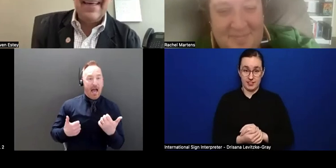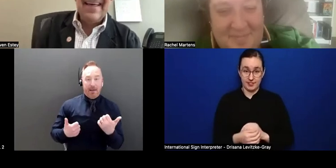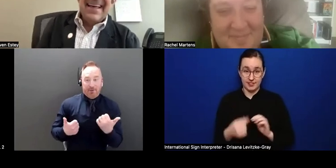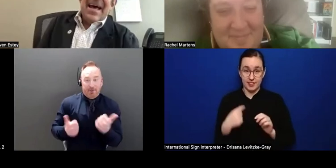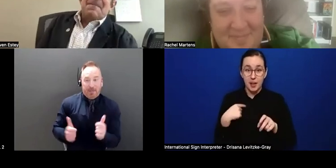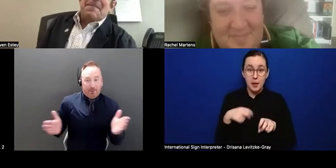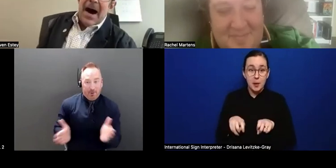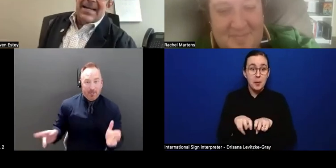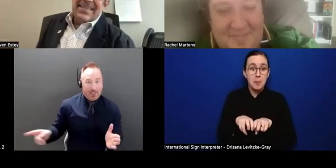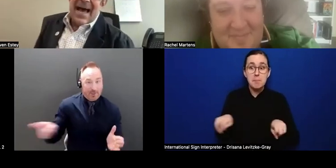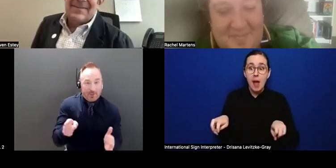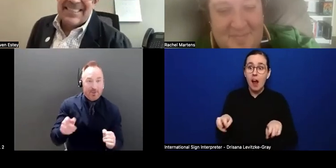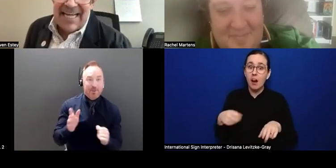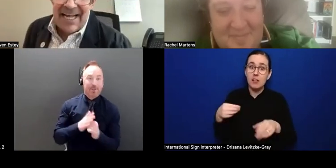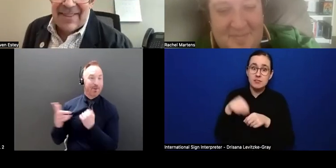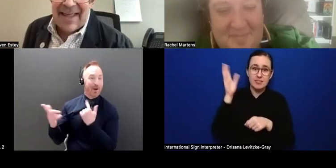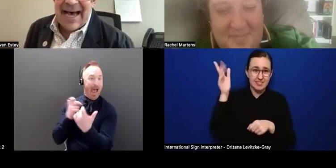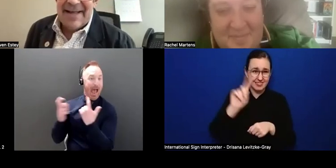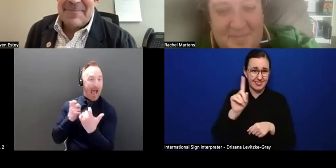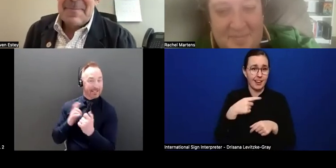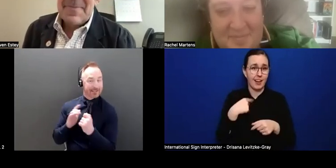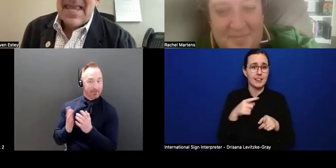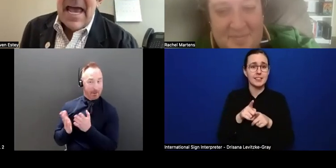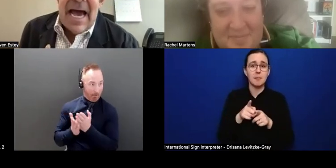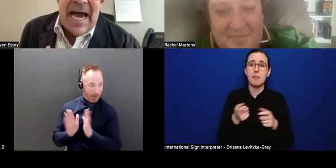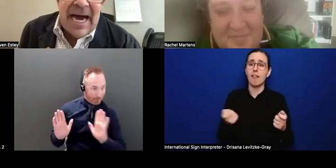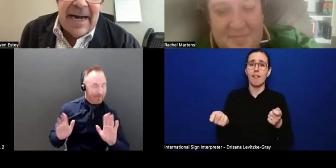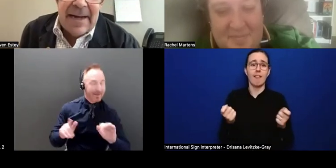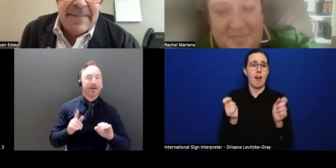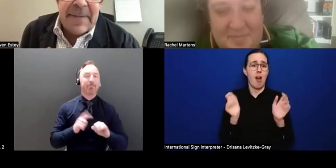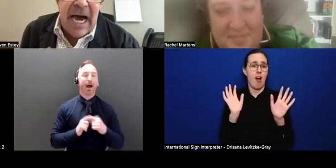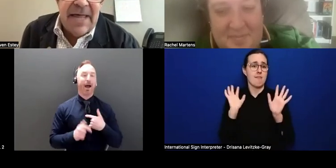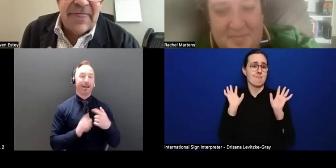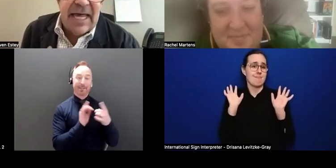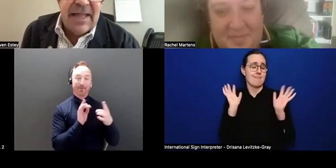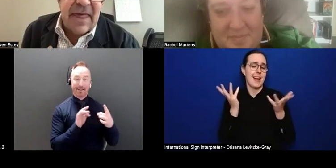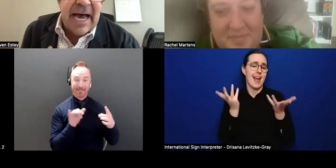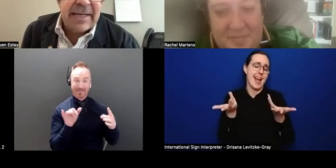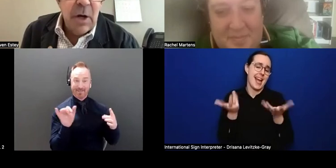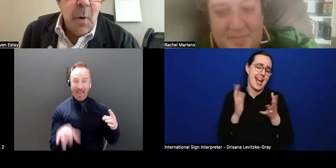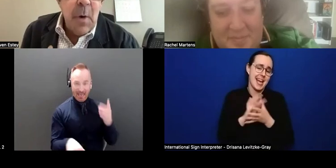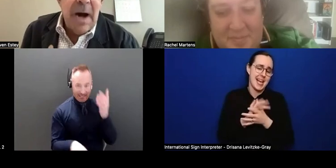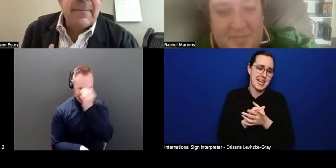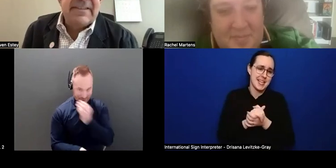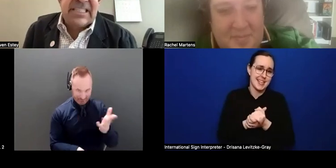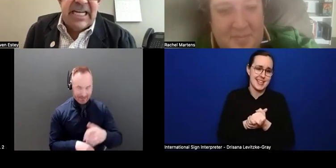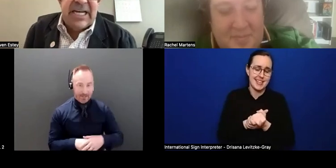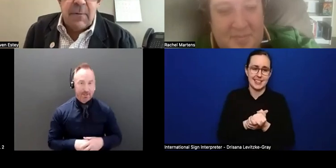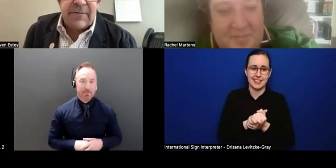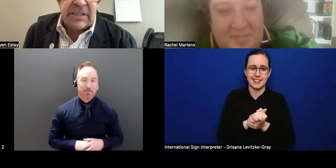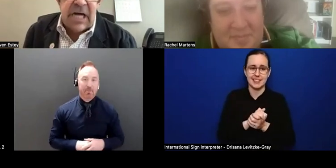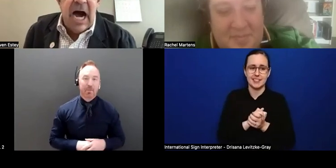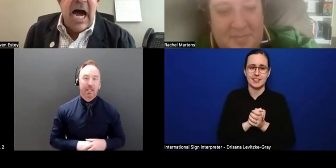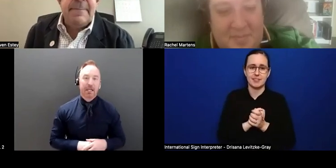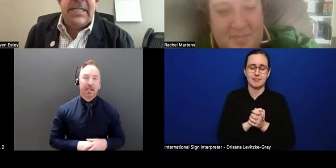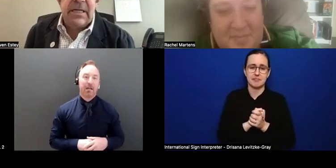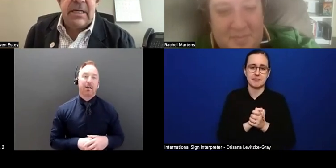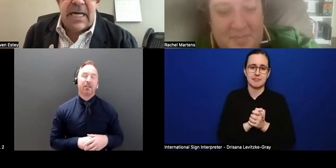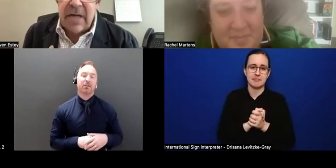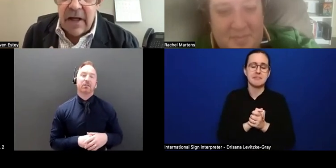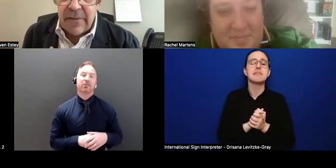okay? But having said that, I think that what we see over